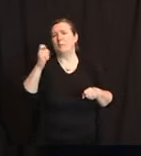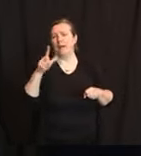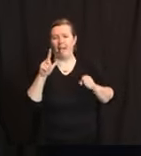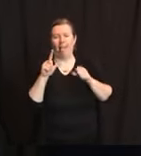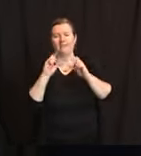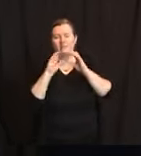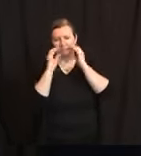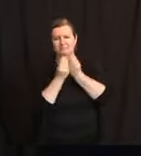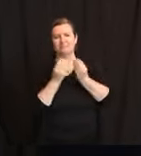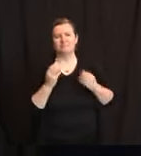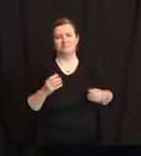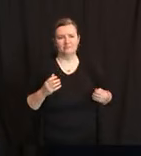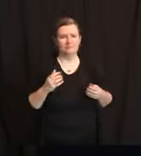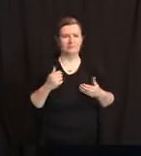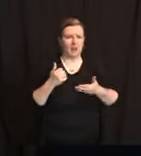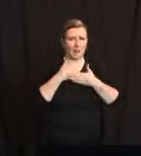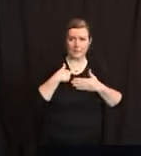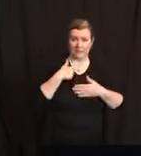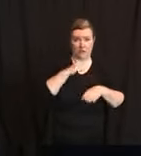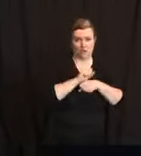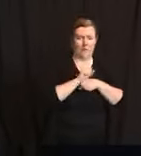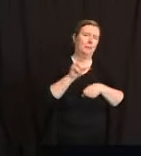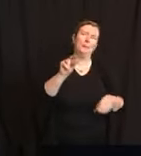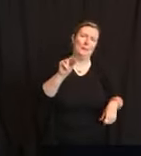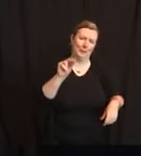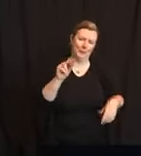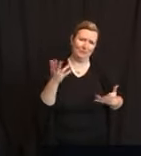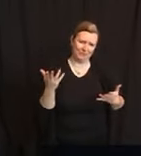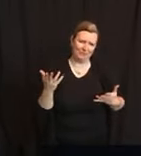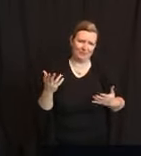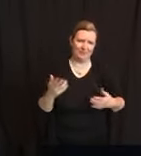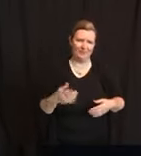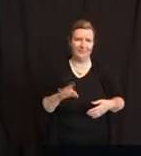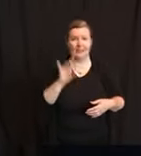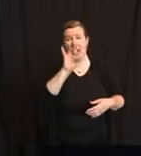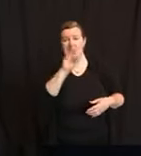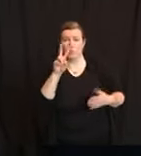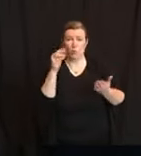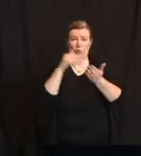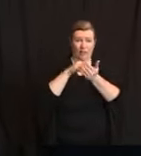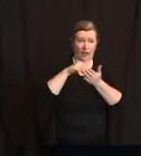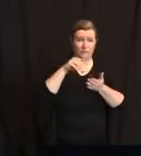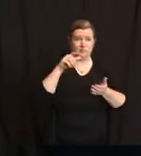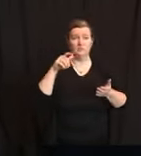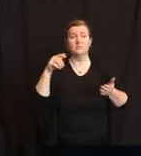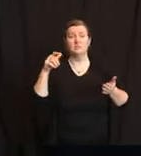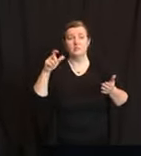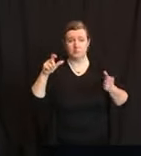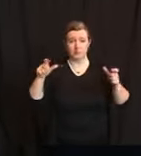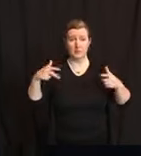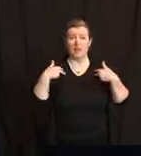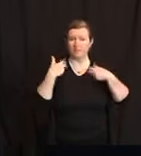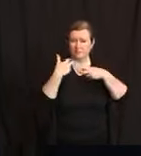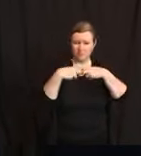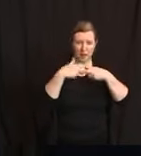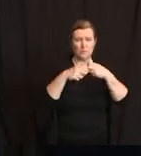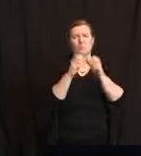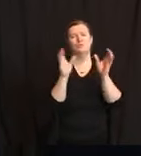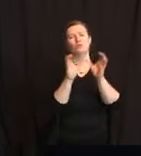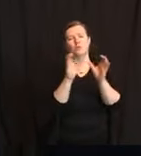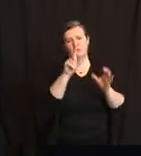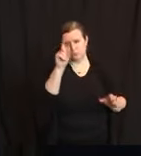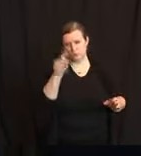the specifics, but broad sense, the 82,000, many of those are folks who've had certification question errors, and we're going to be